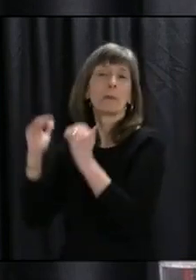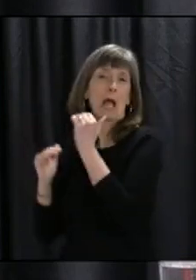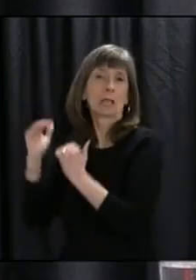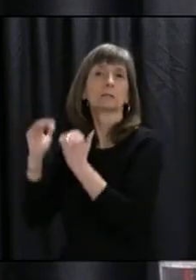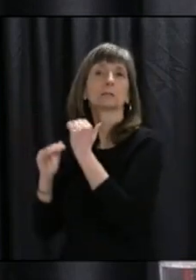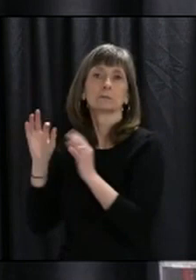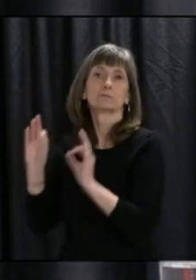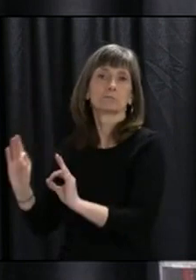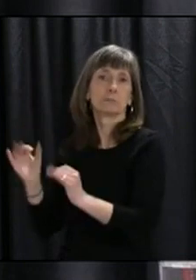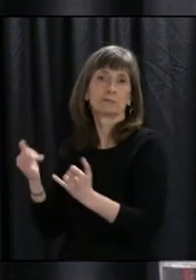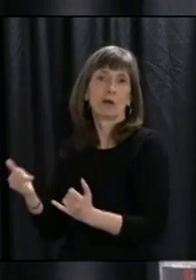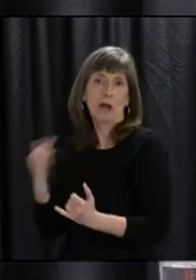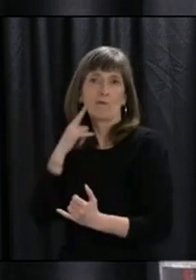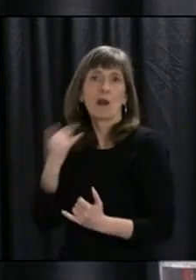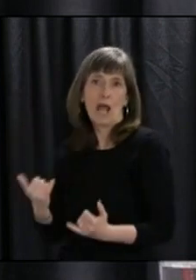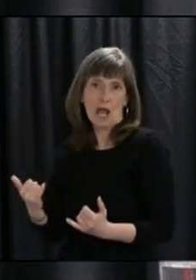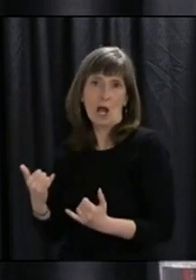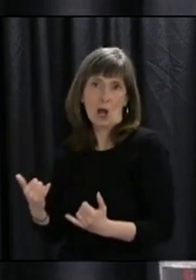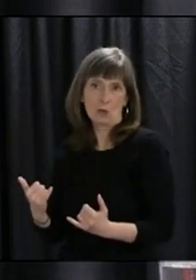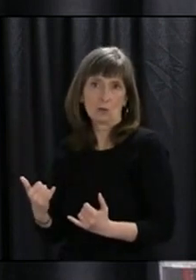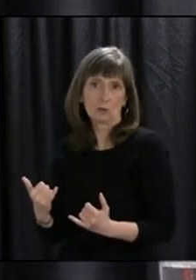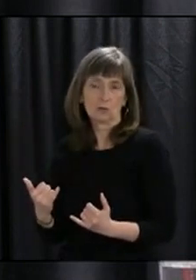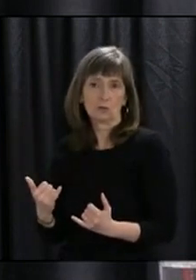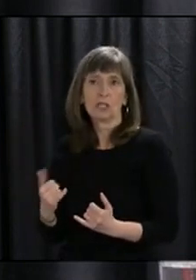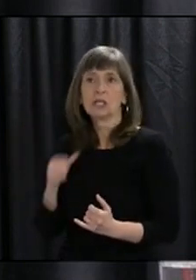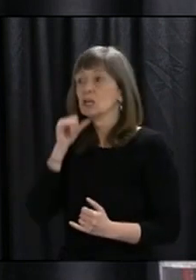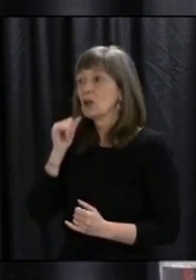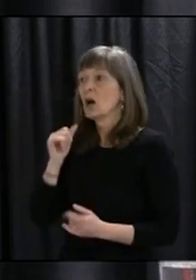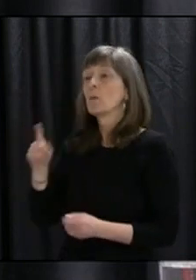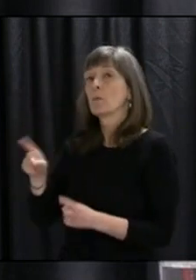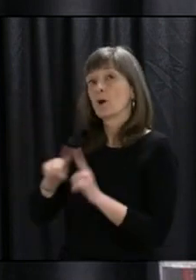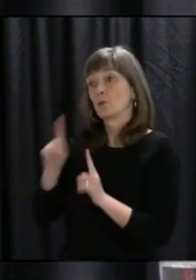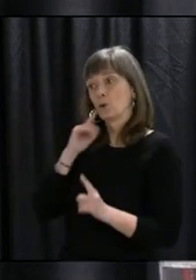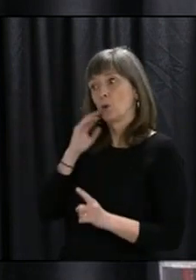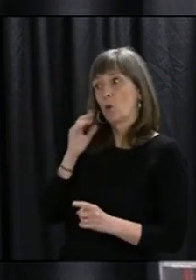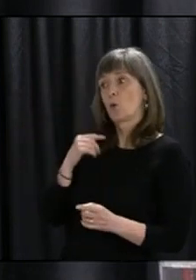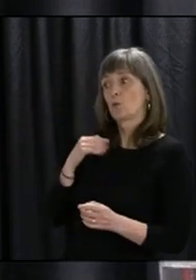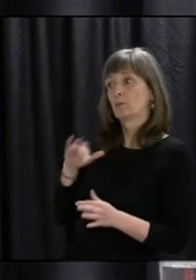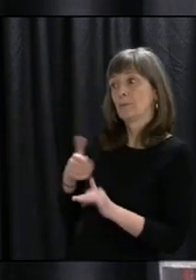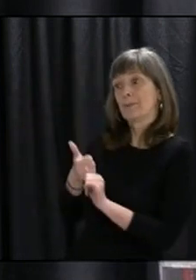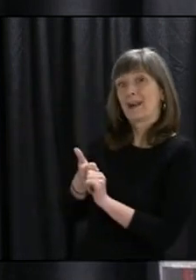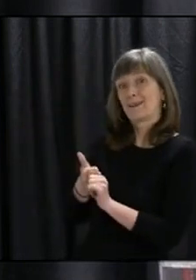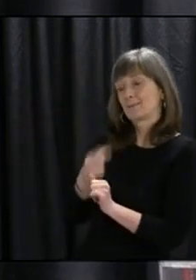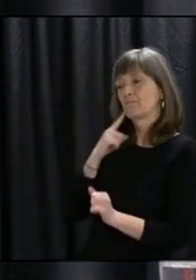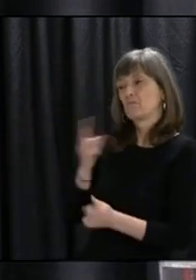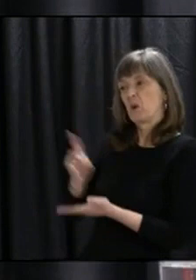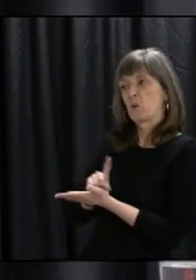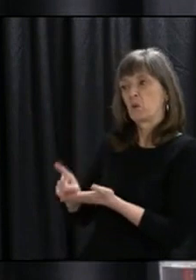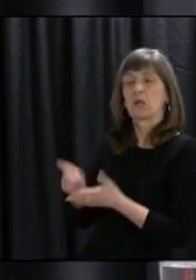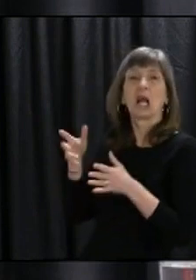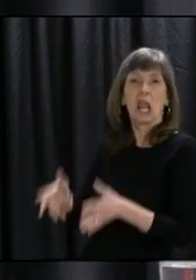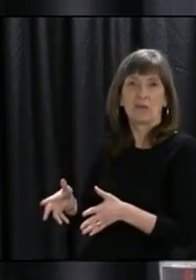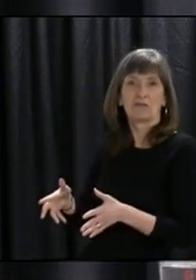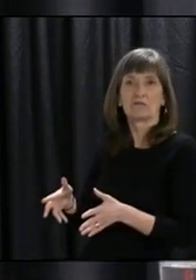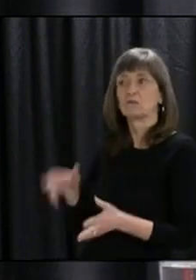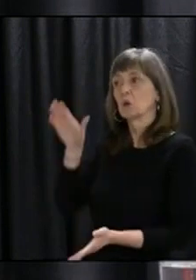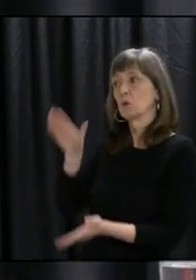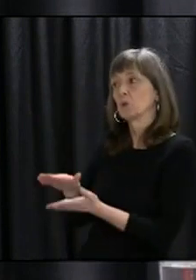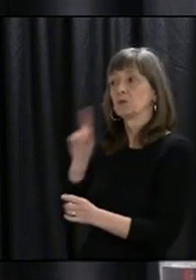of PPE, we have at least a week in inventory that we know of with our current burn